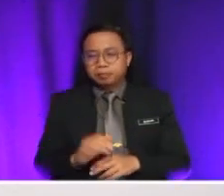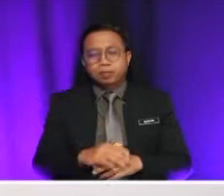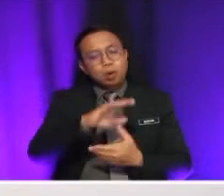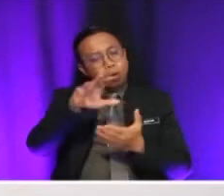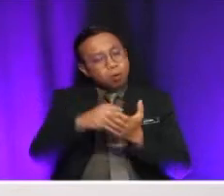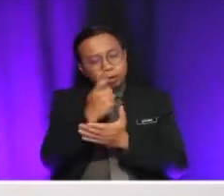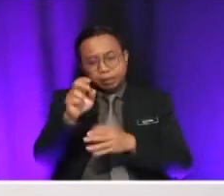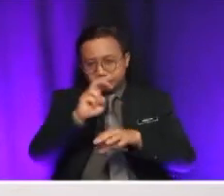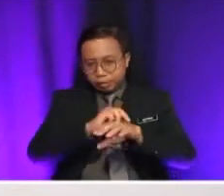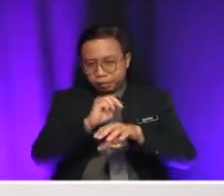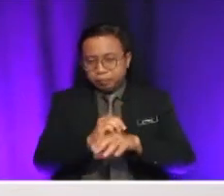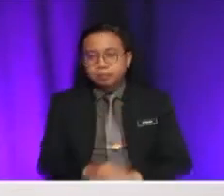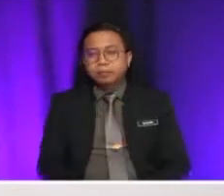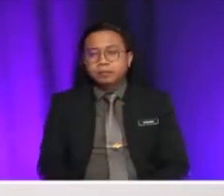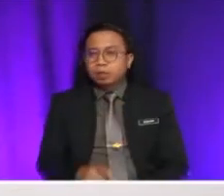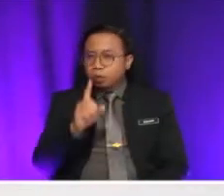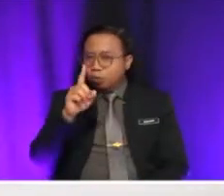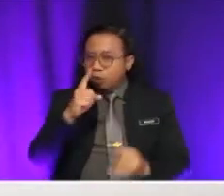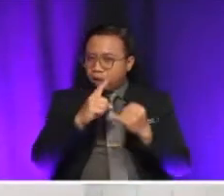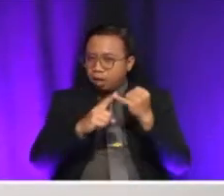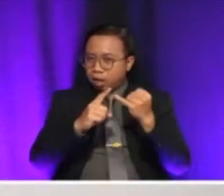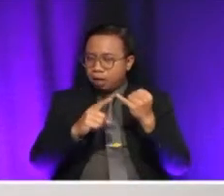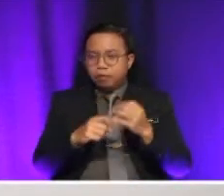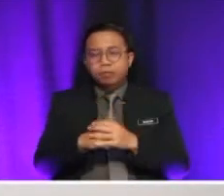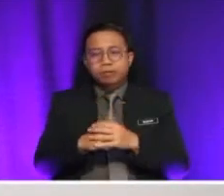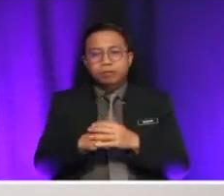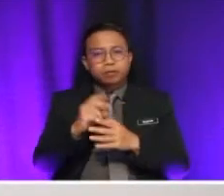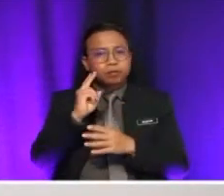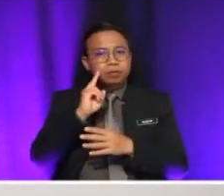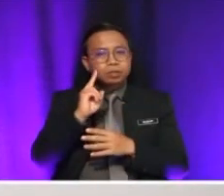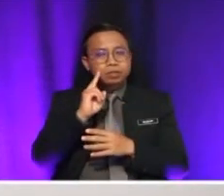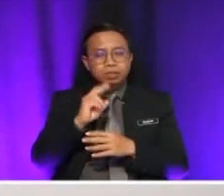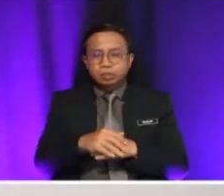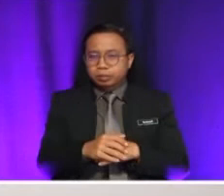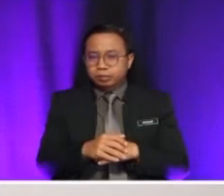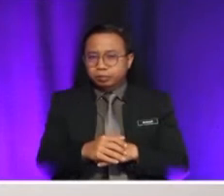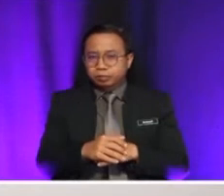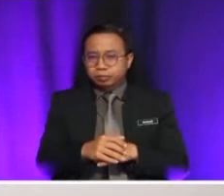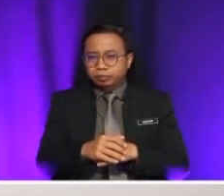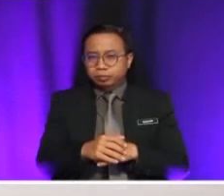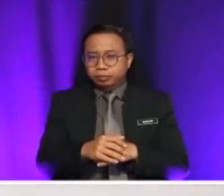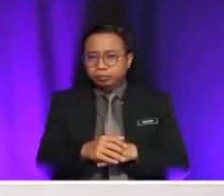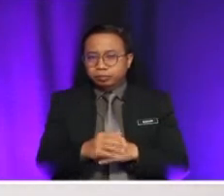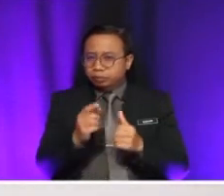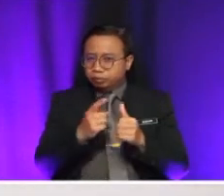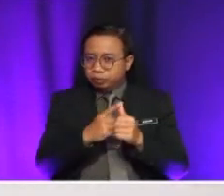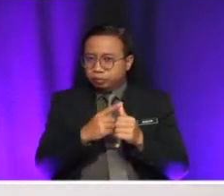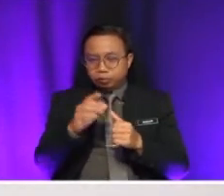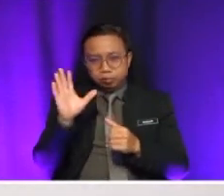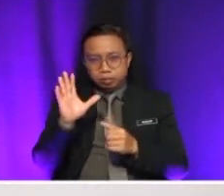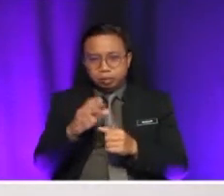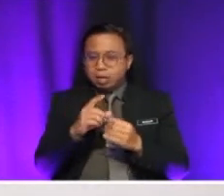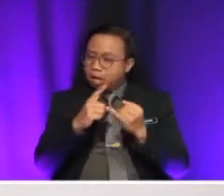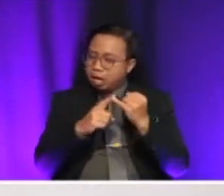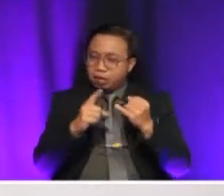time. Okay, and we only have one person left. That is Vashini. Okay, yes, Vashini. She was the first one to put up her hand, but the